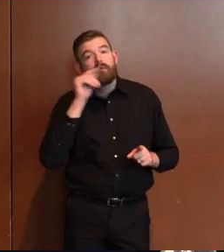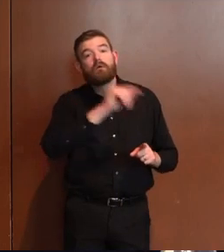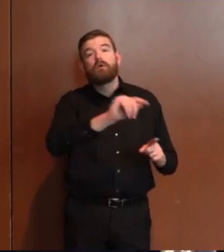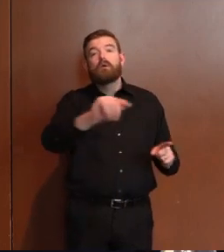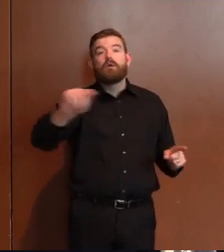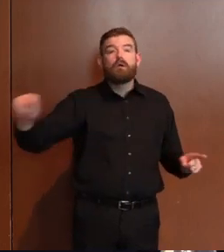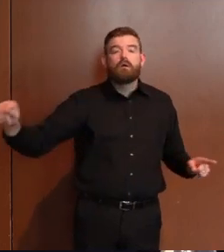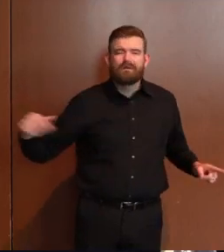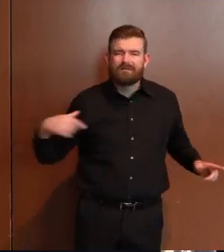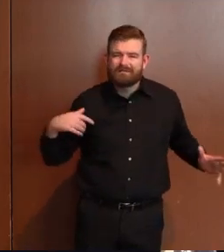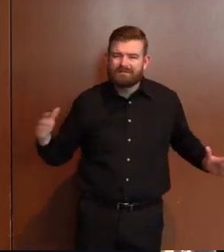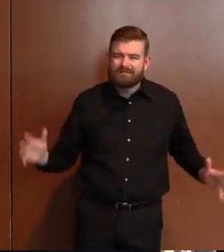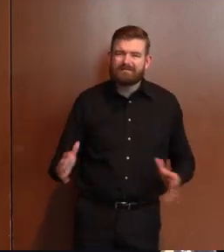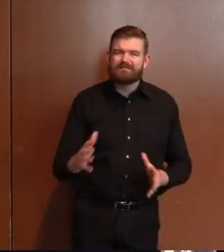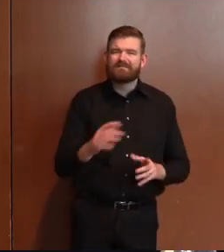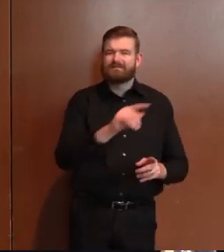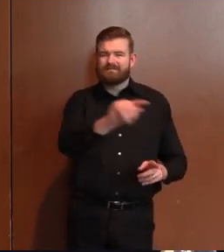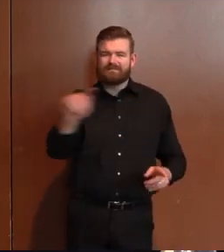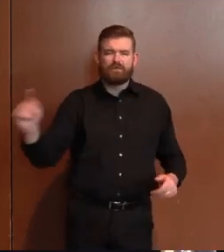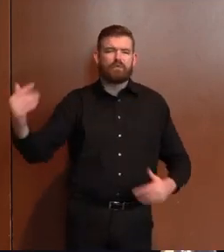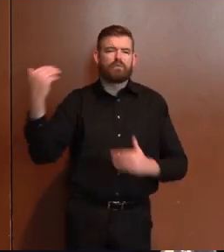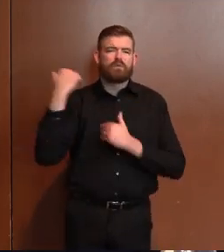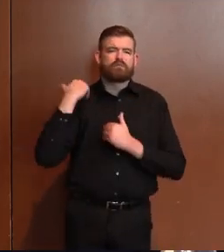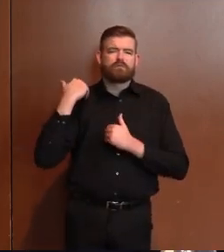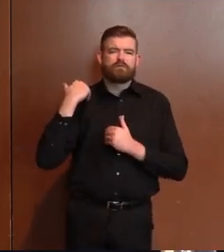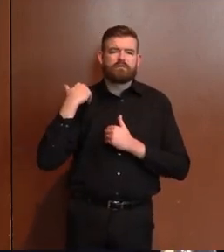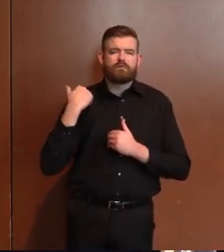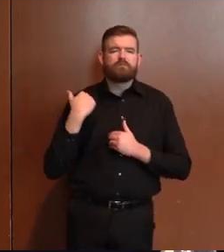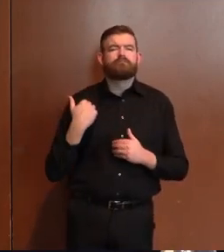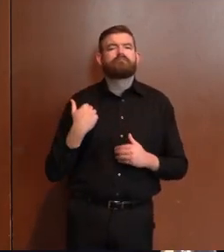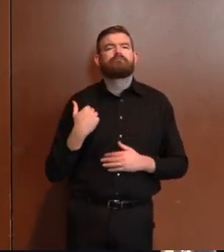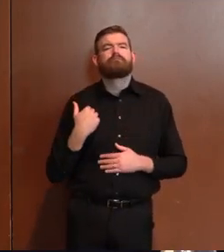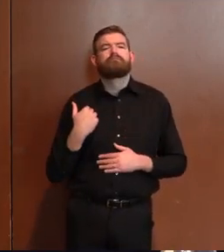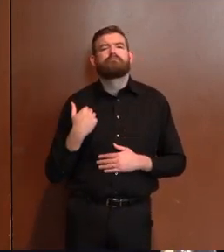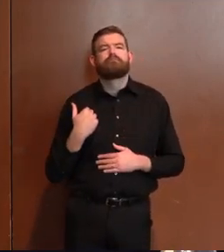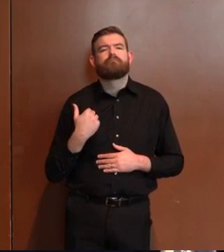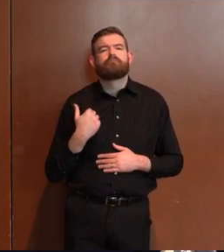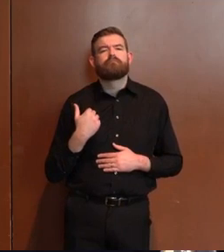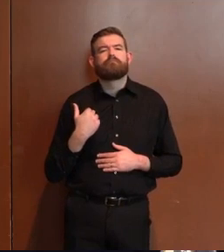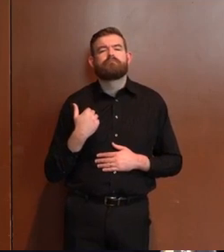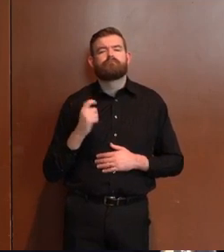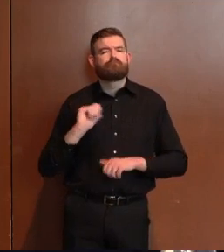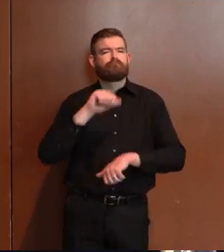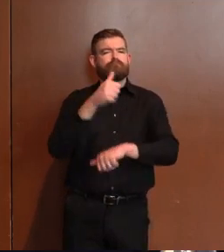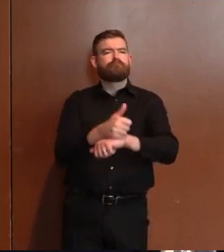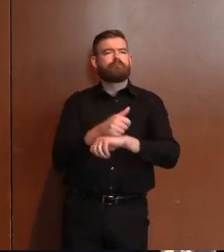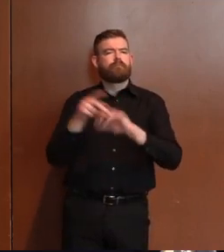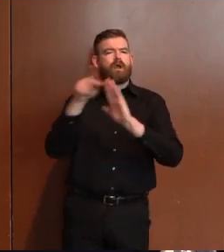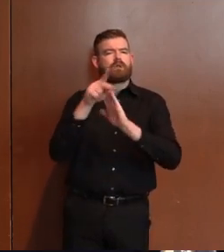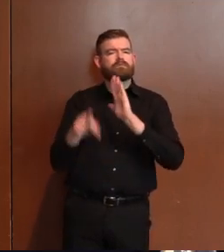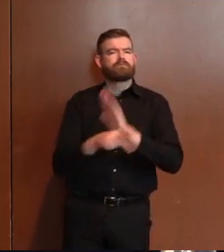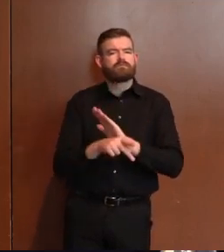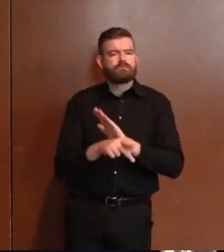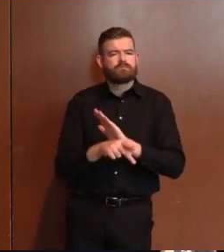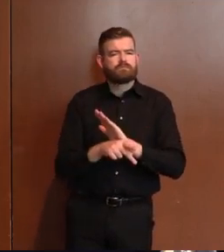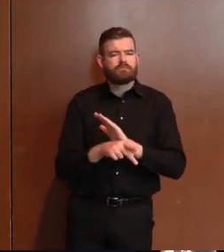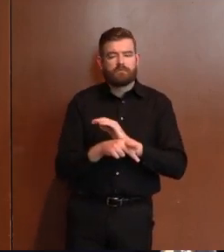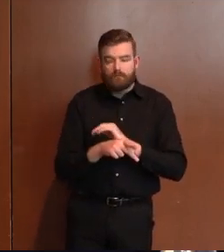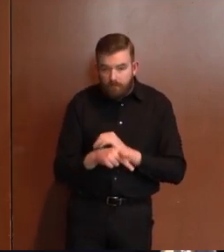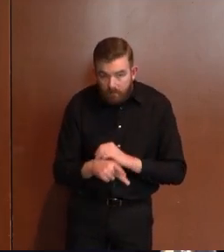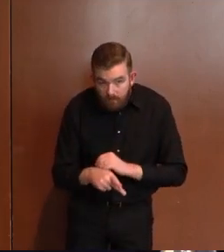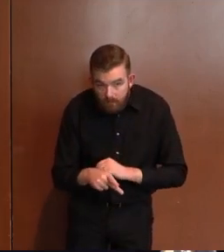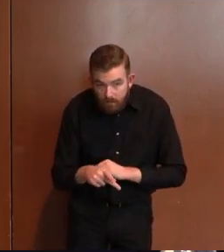their obligation and develop a more open and trustful and transparent relationship with their residents and their families. We're giving